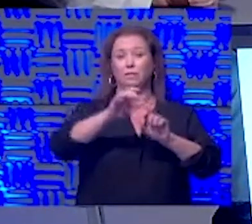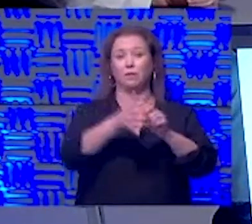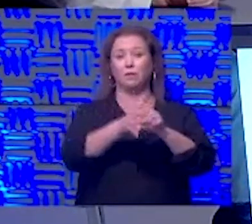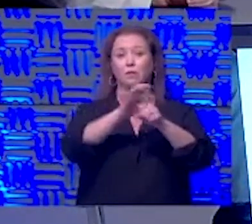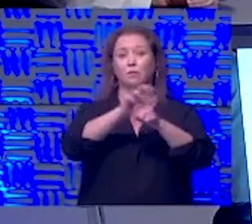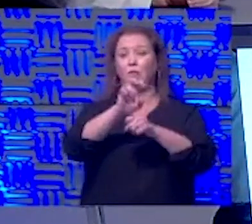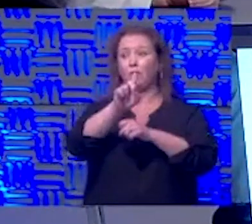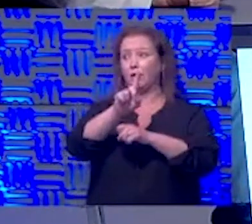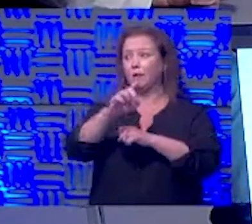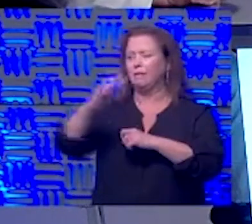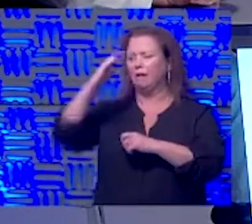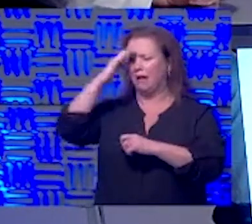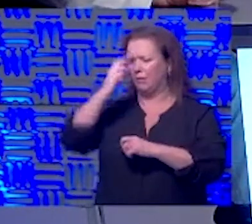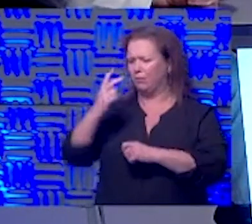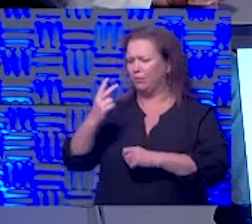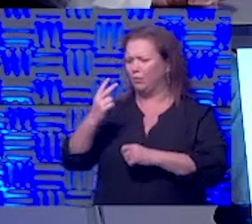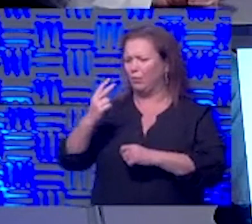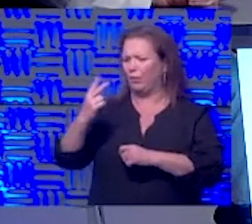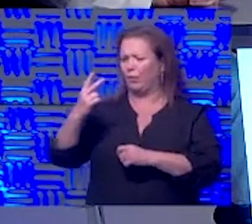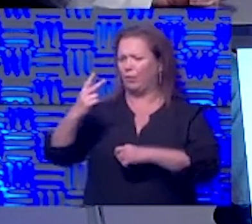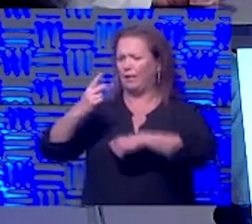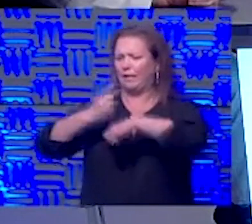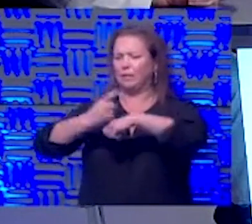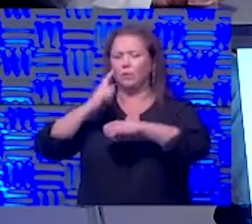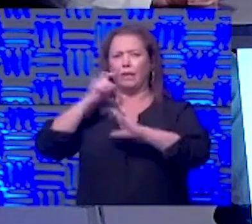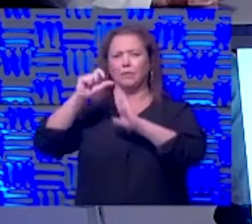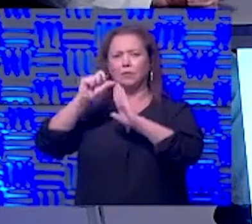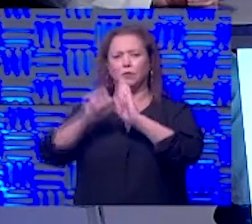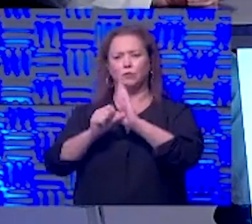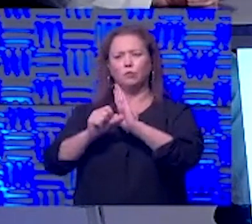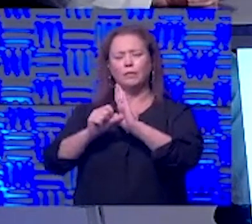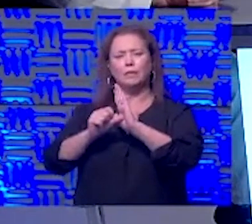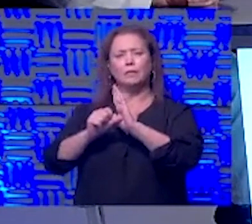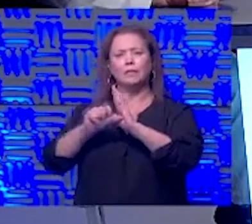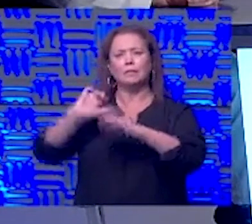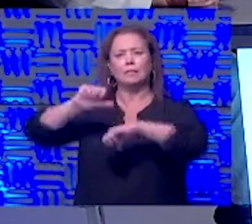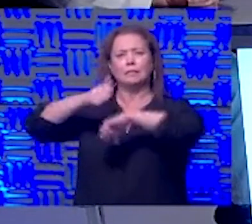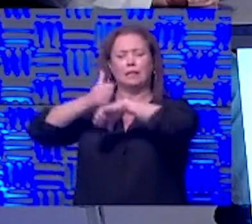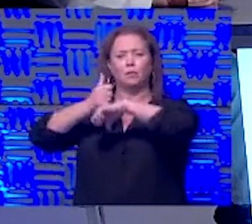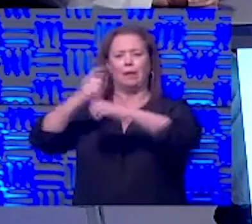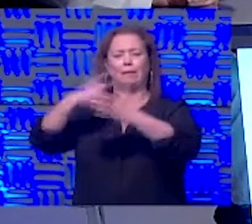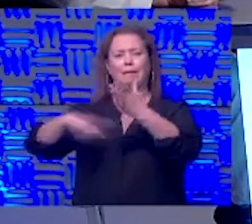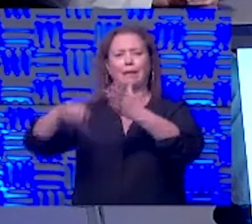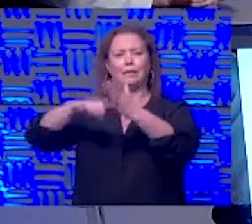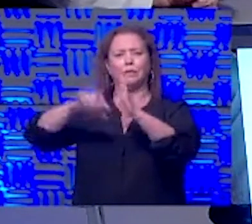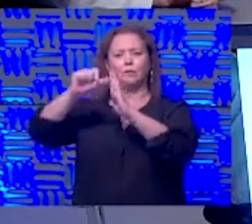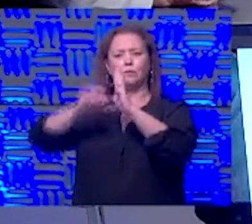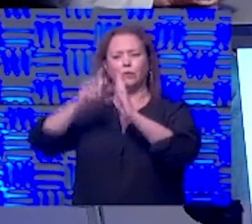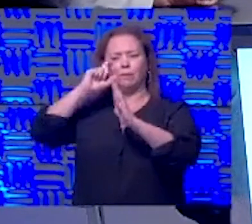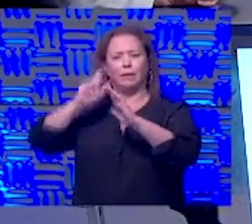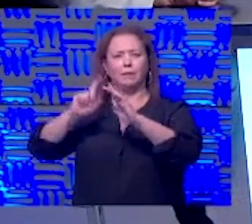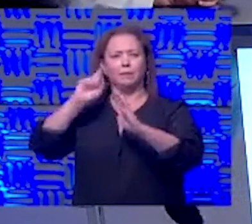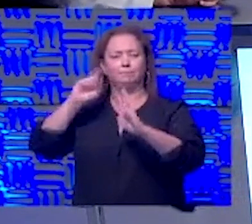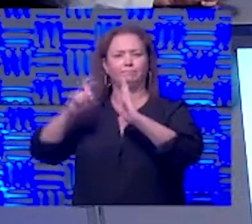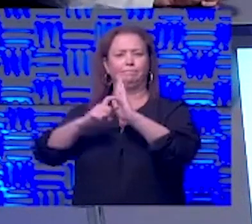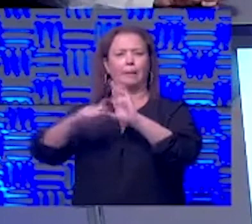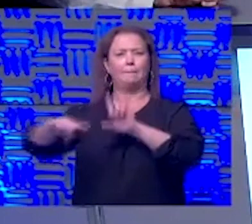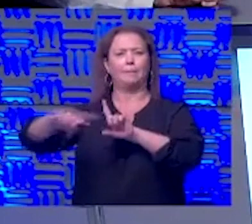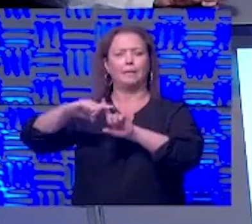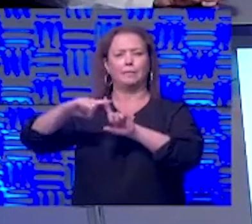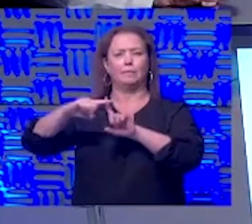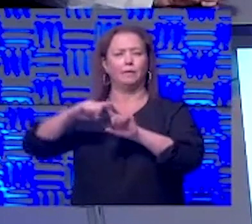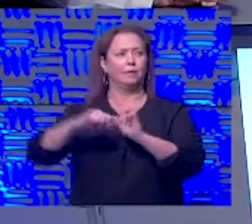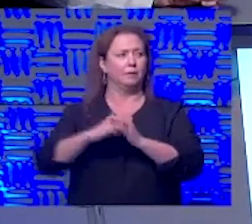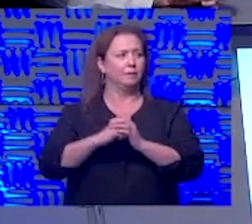couple of days, I know, where we had 2 or 3 patients who were scheduled for major surgeries who were positive. We had to cancel those surgeries. So it really does have an impact. And that